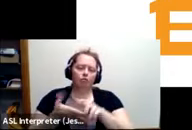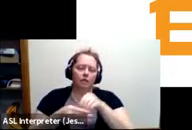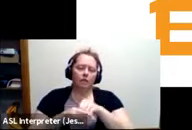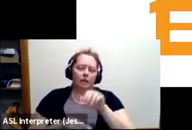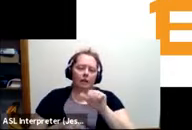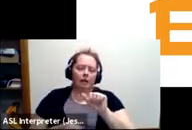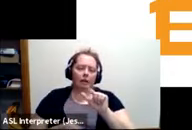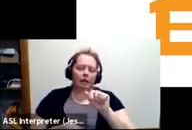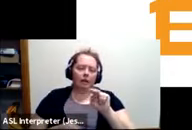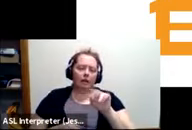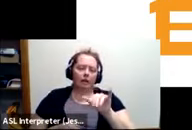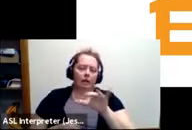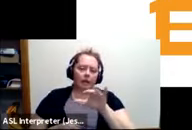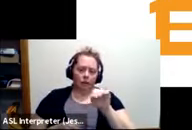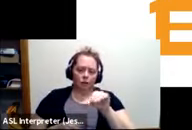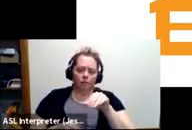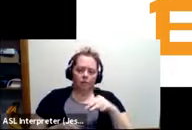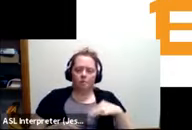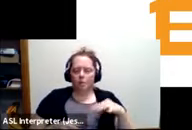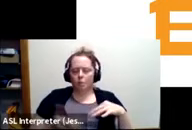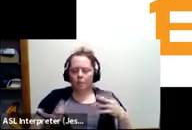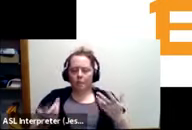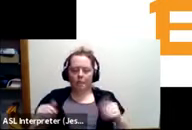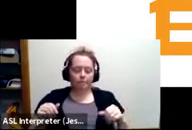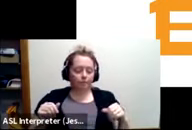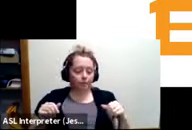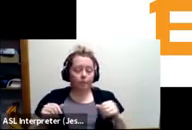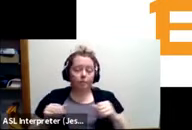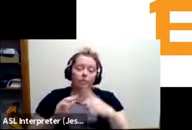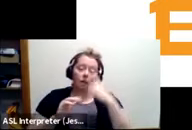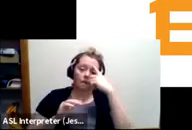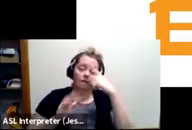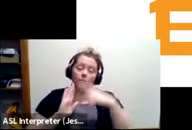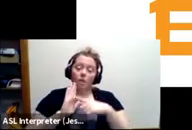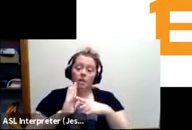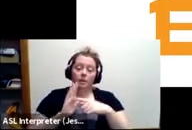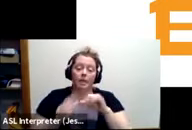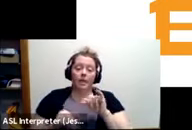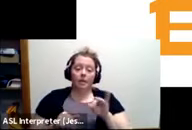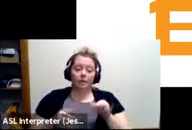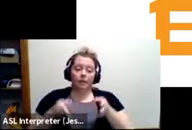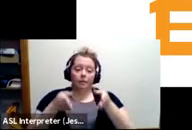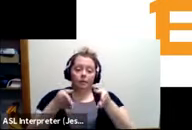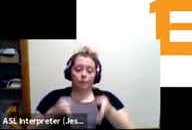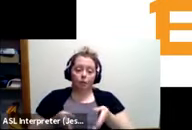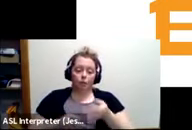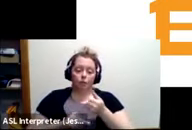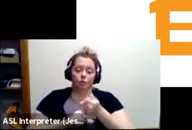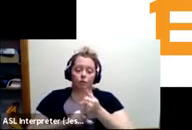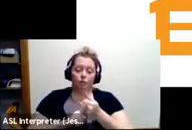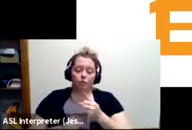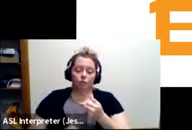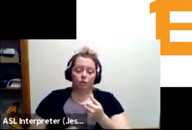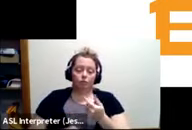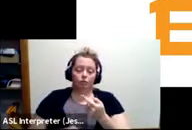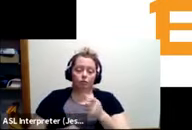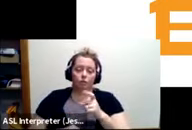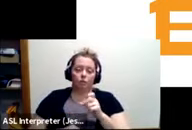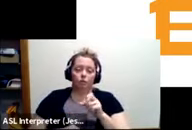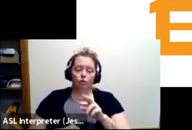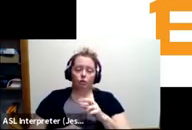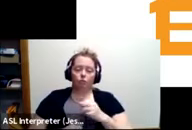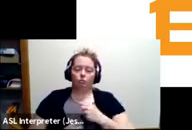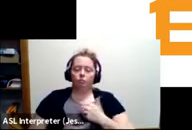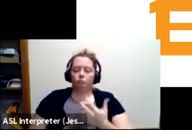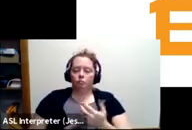example, if somebody had a trans or non-binary gender identity and gender expression, and